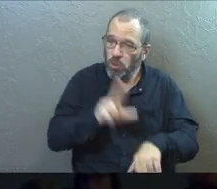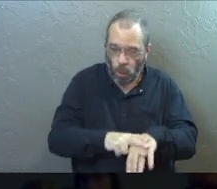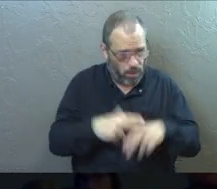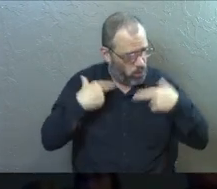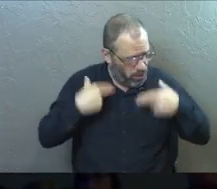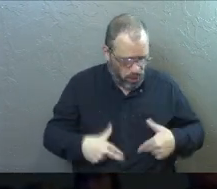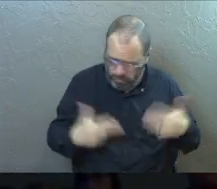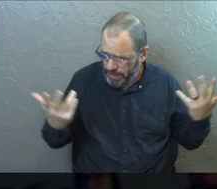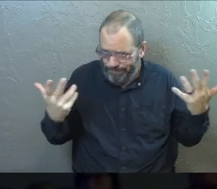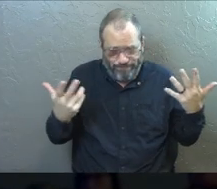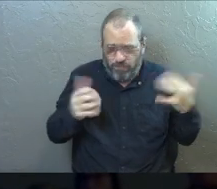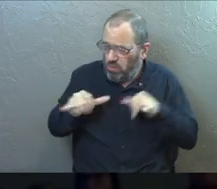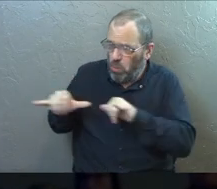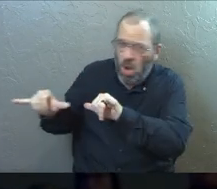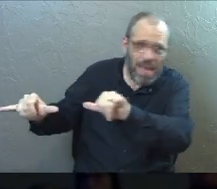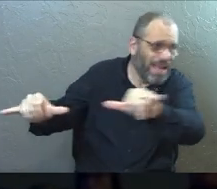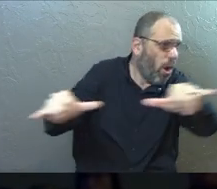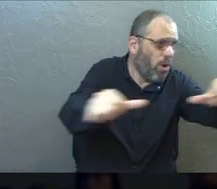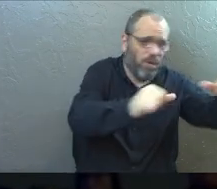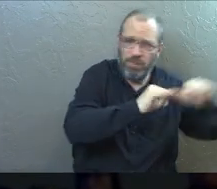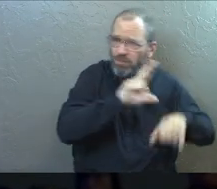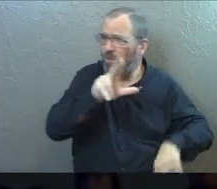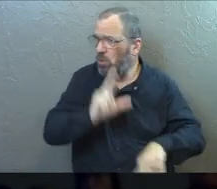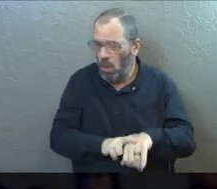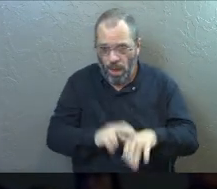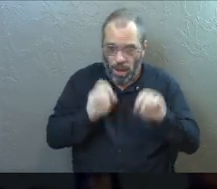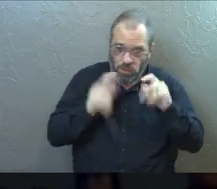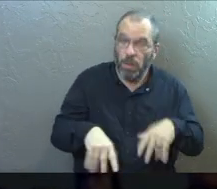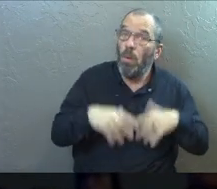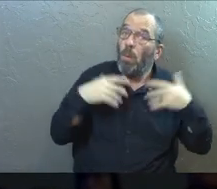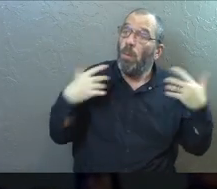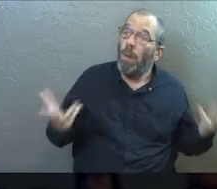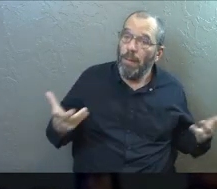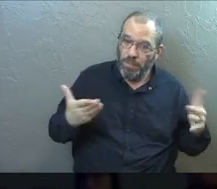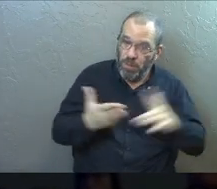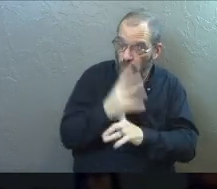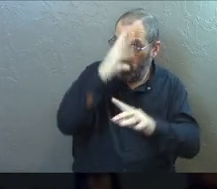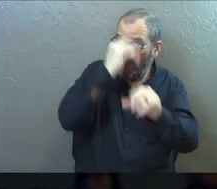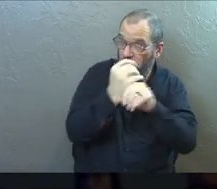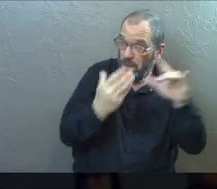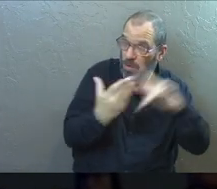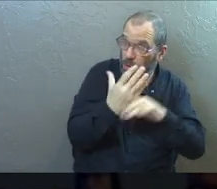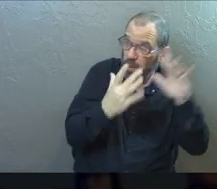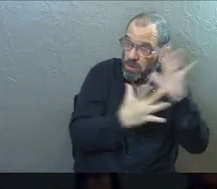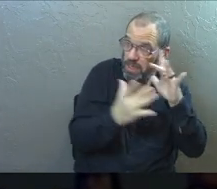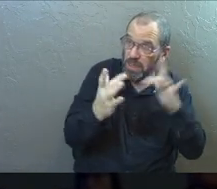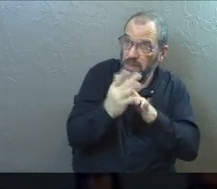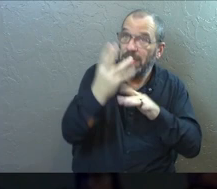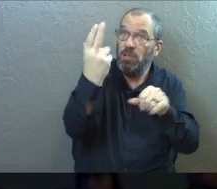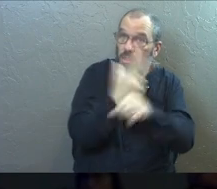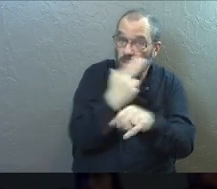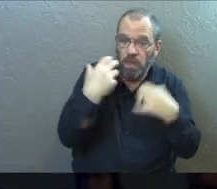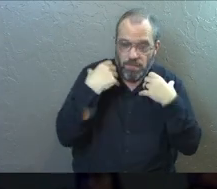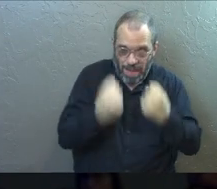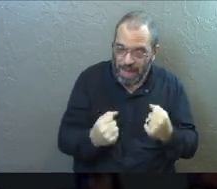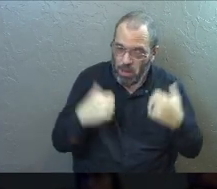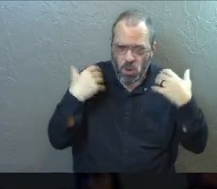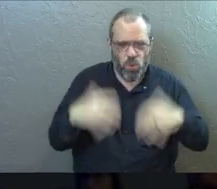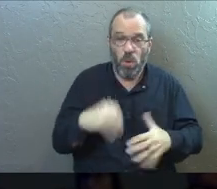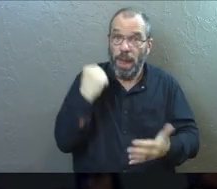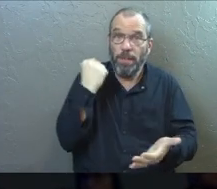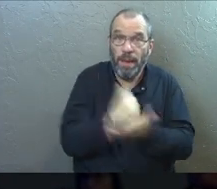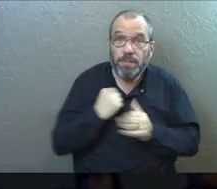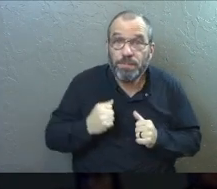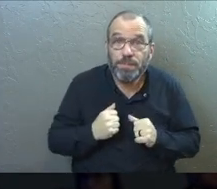human beings, just like all of you, who have an opportunity through faith in Jesus to be used to do mighty things as well. Amen?